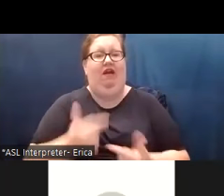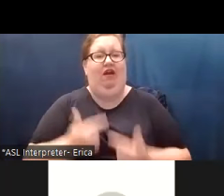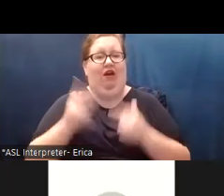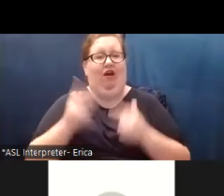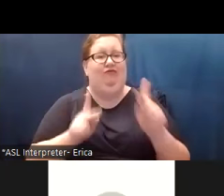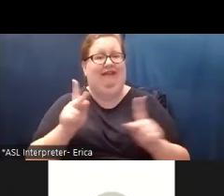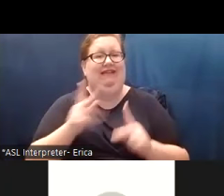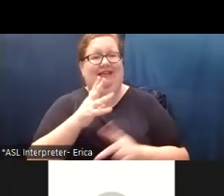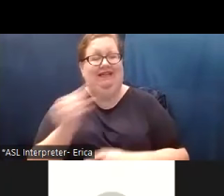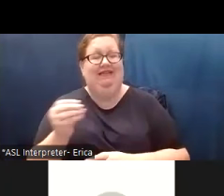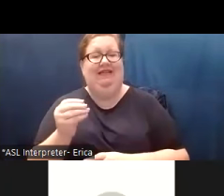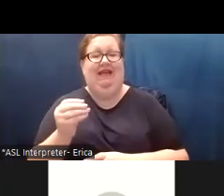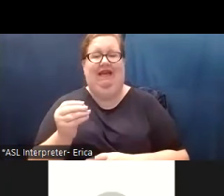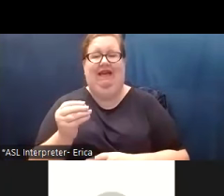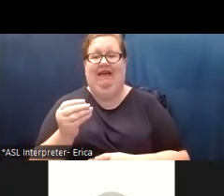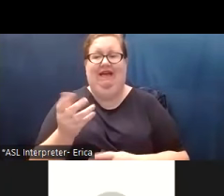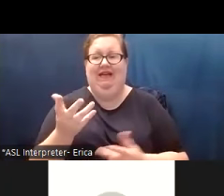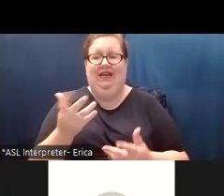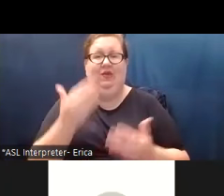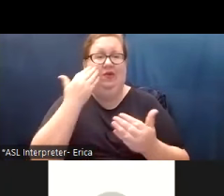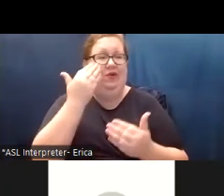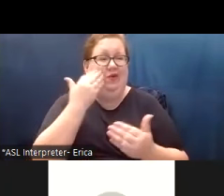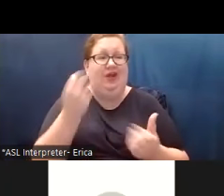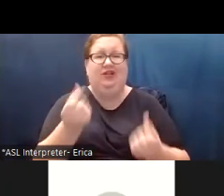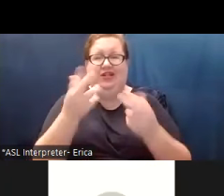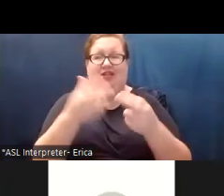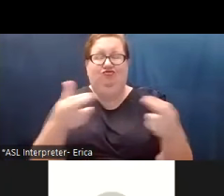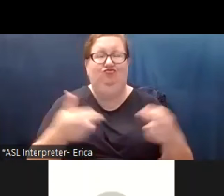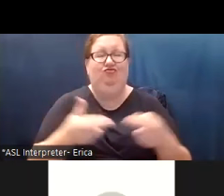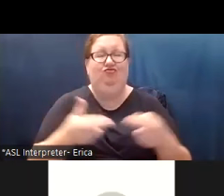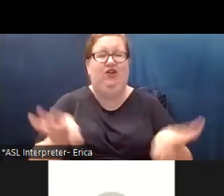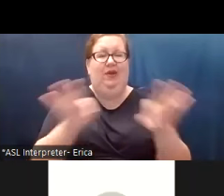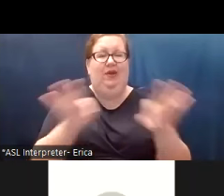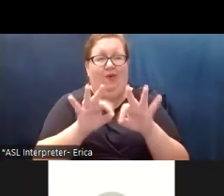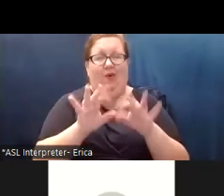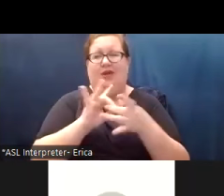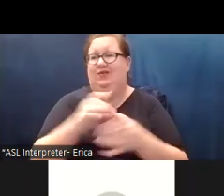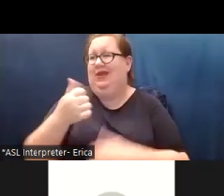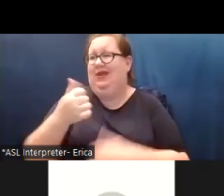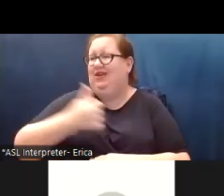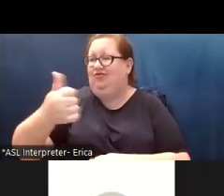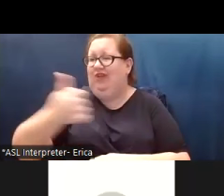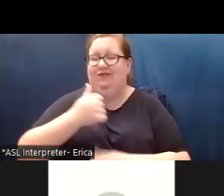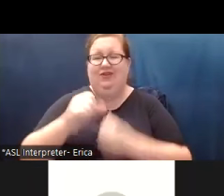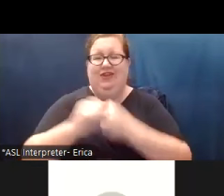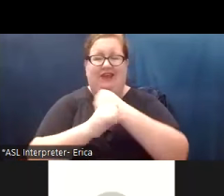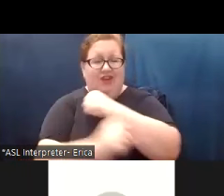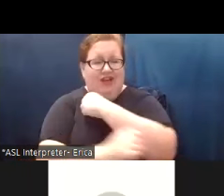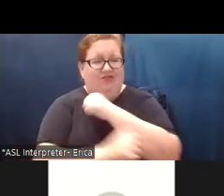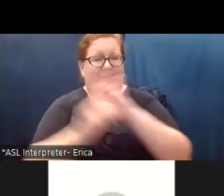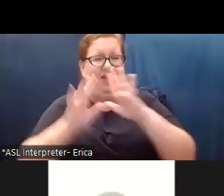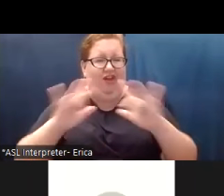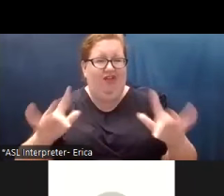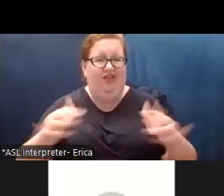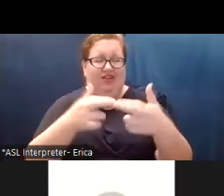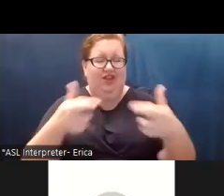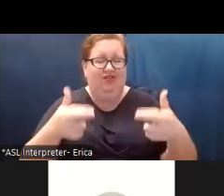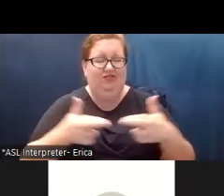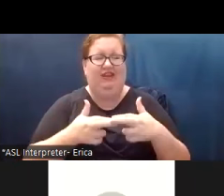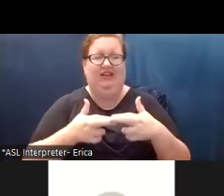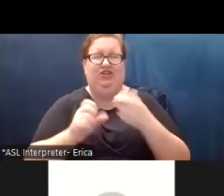to recognize that we're of such great regional importance with transportation infrastructure, all these kinds of regional pieces of